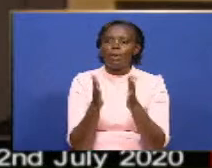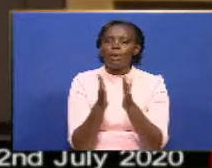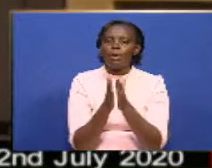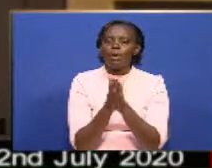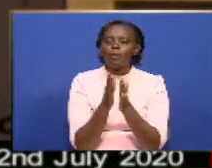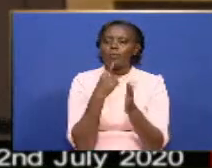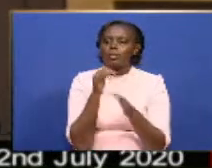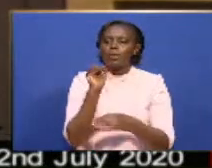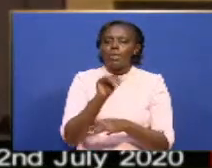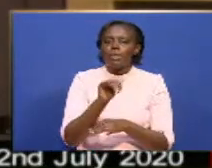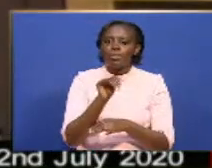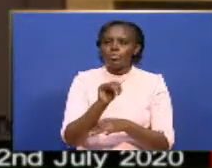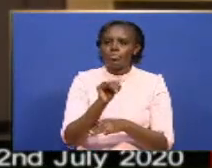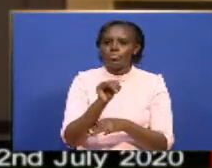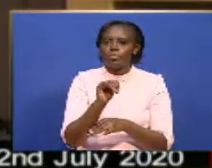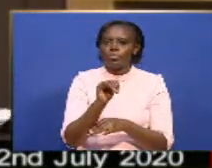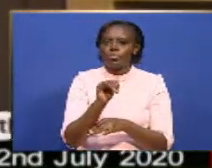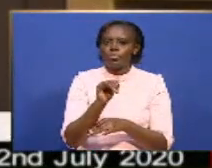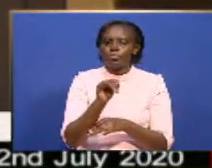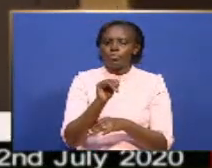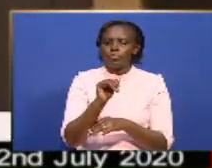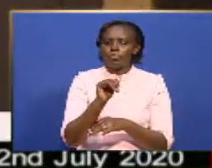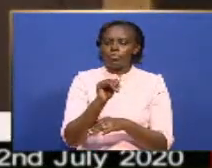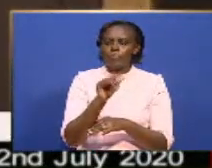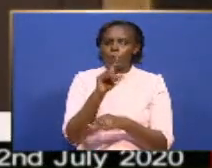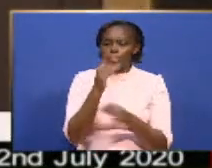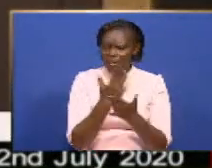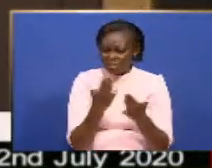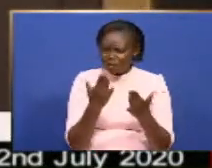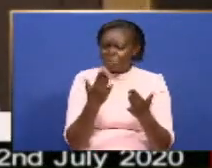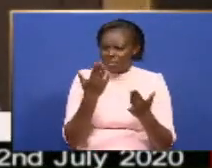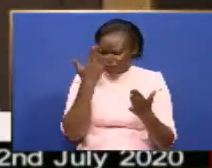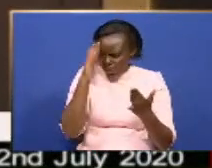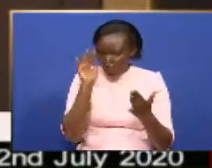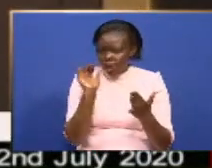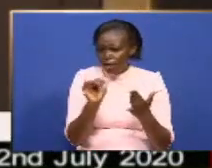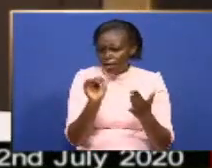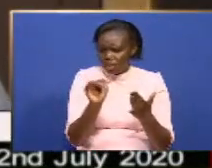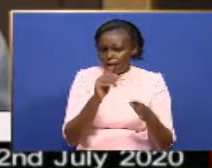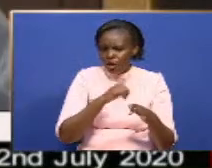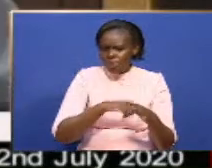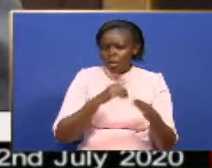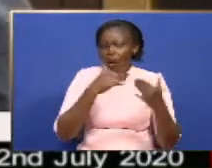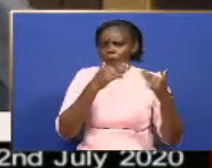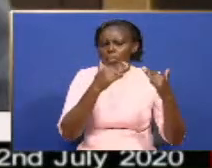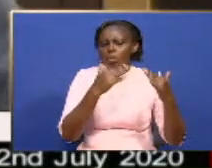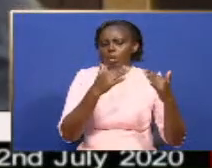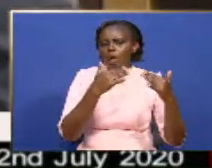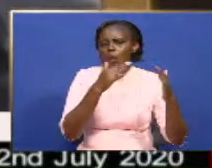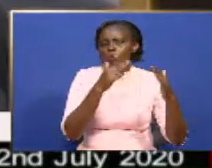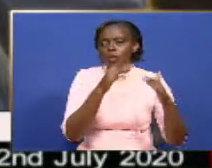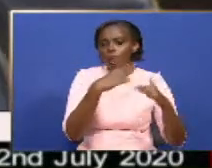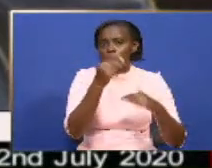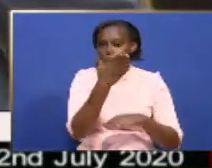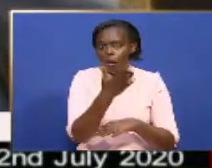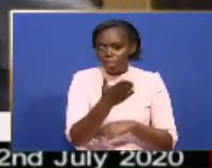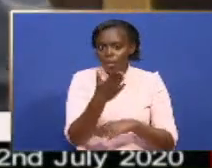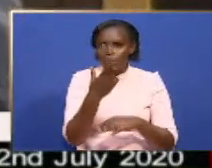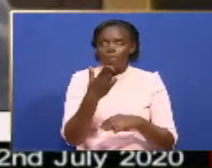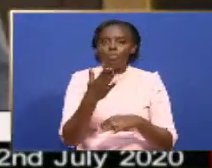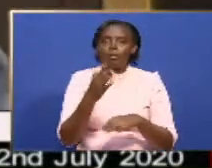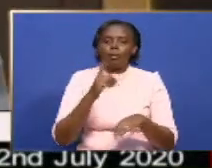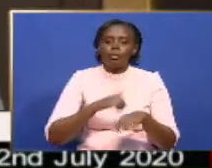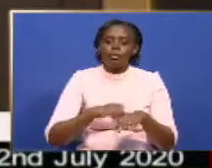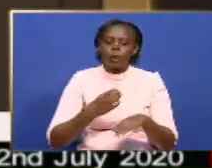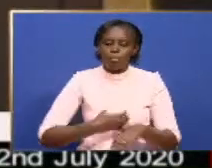that one of the things we found out when going out to the field, especially when